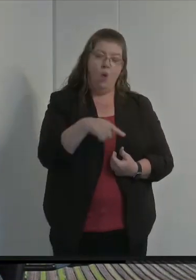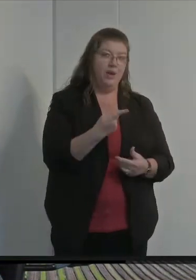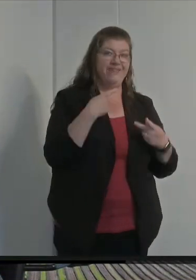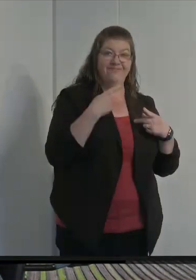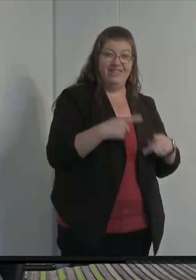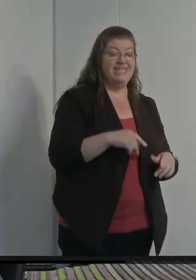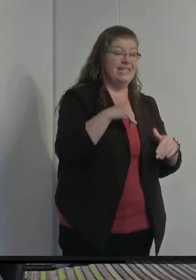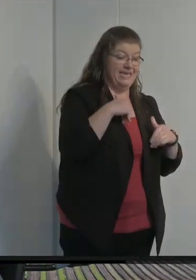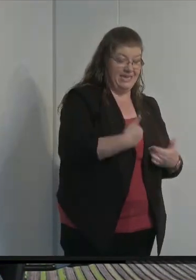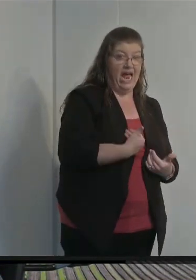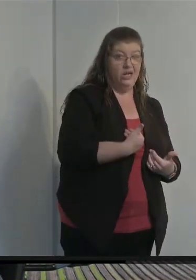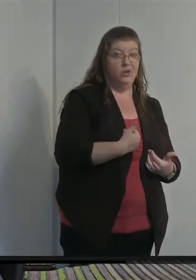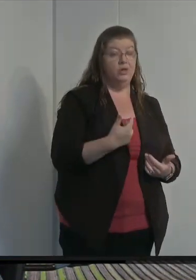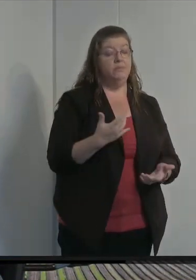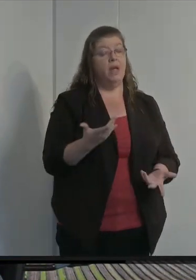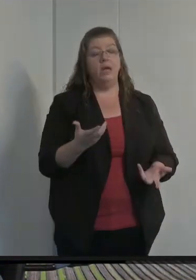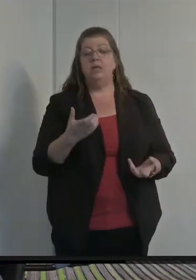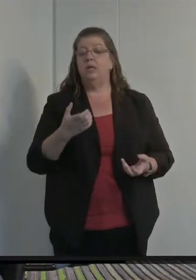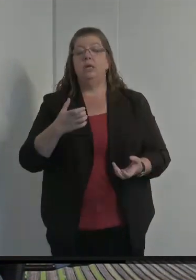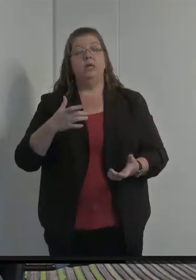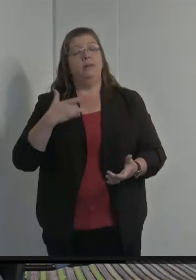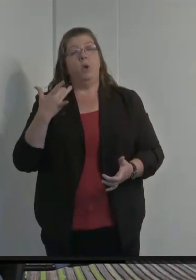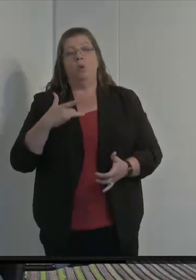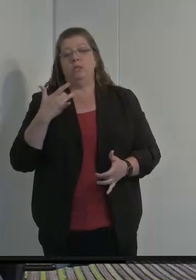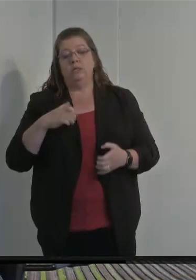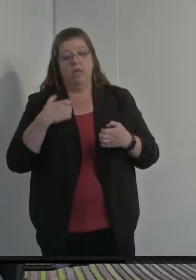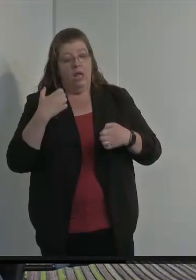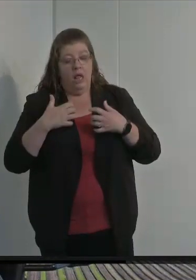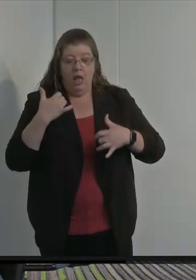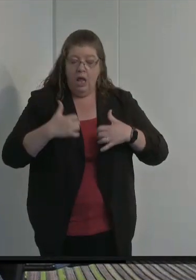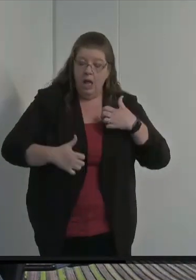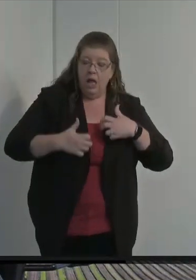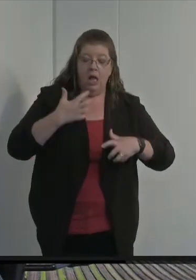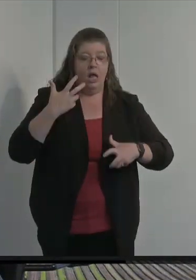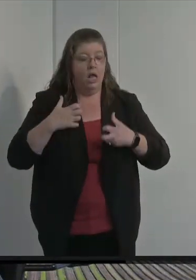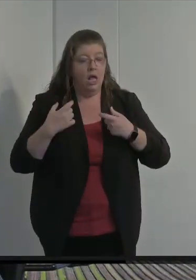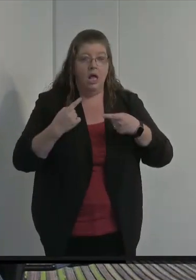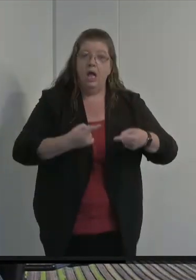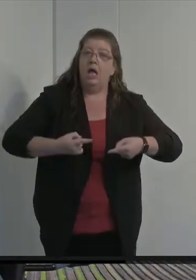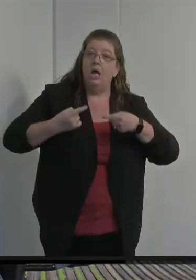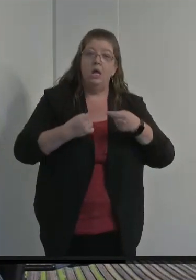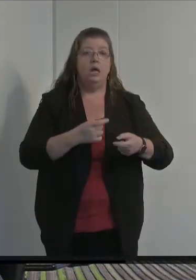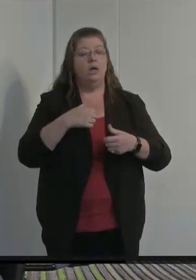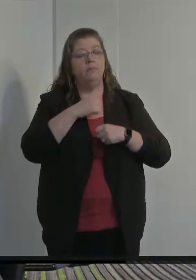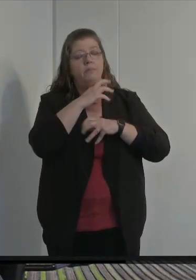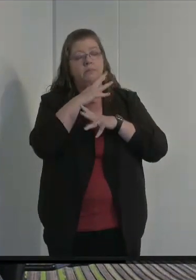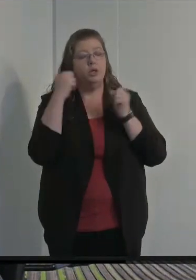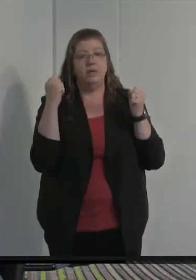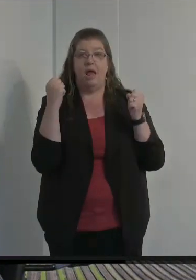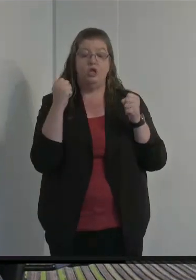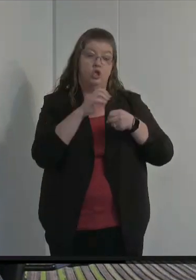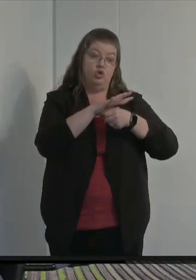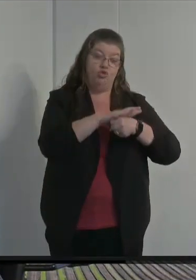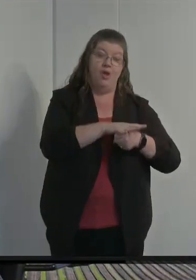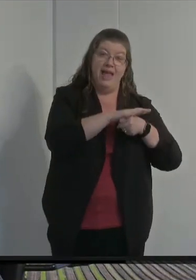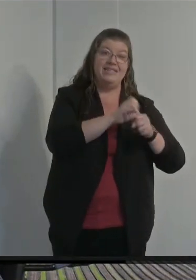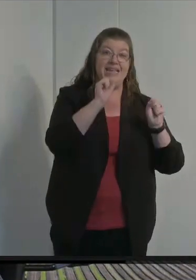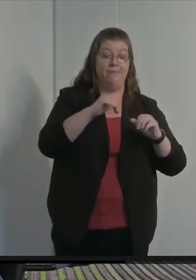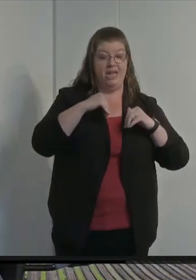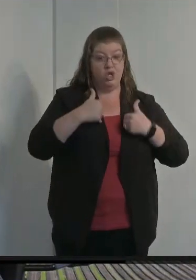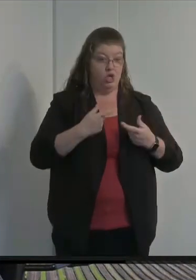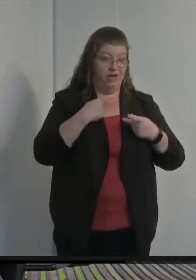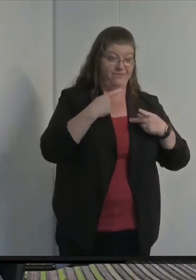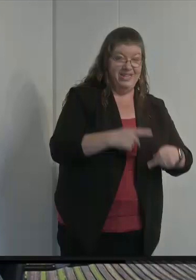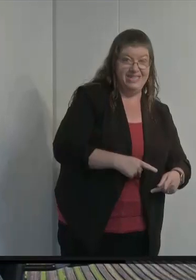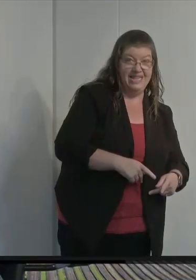tired, but emotionally burnt out. Stress creates exhaustion, both emotionally and